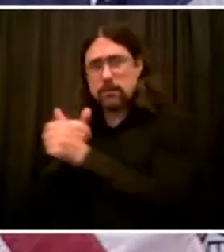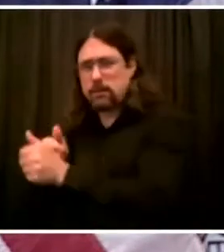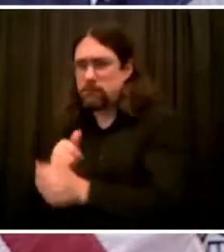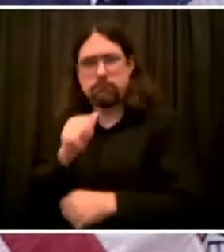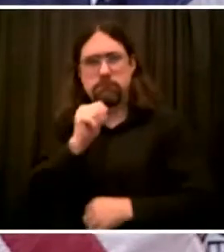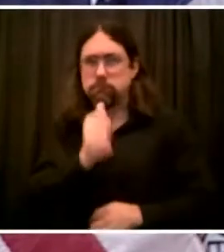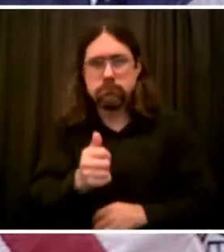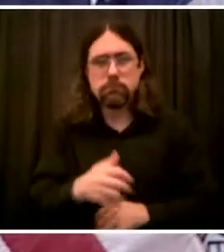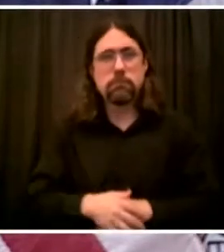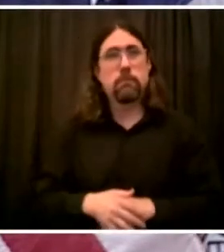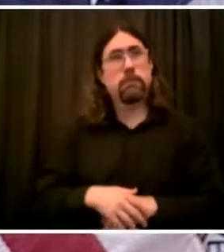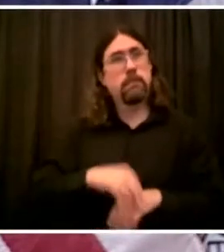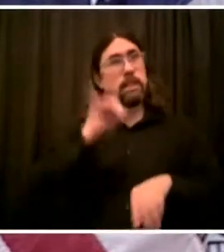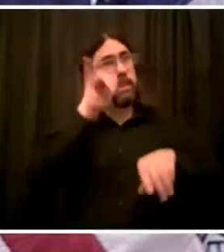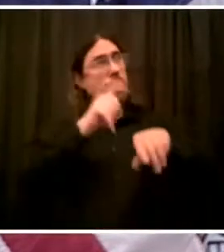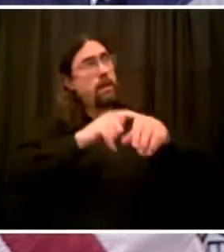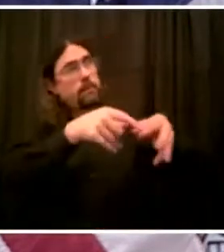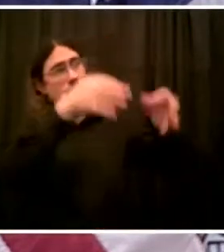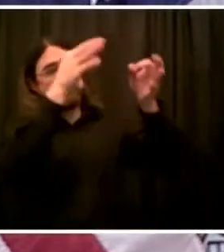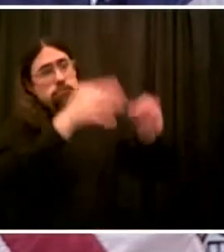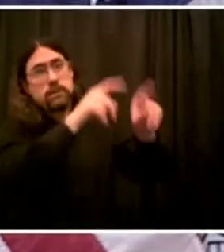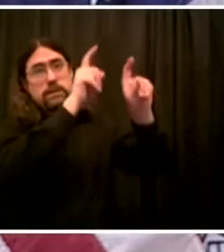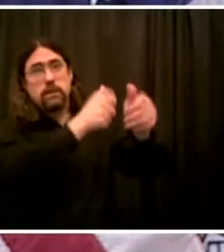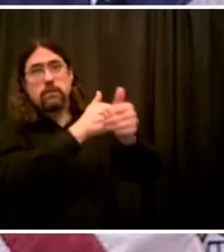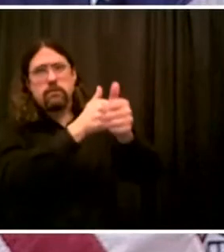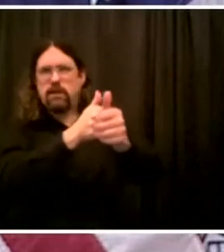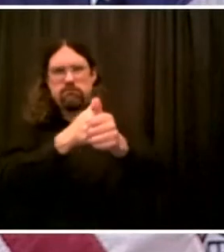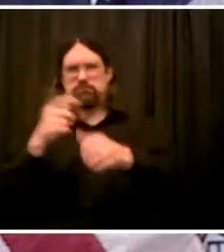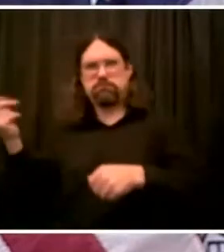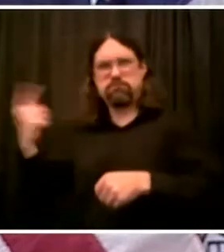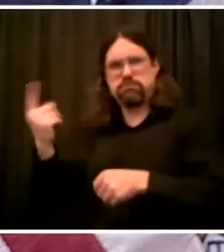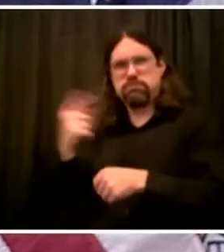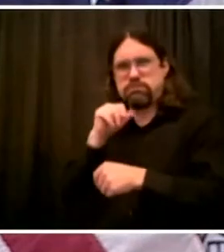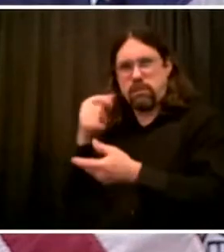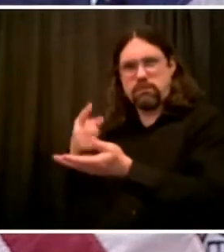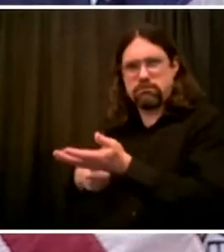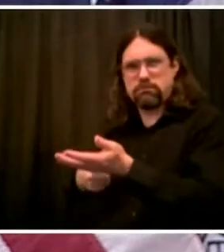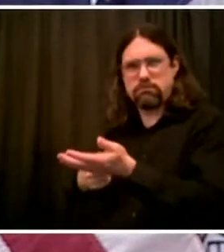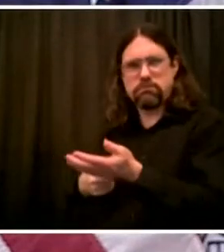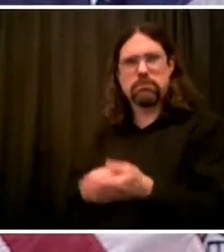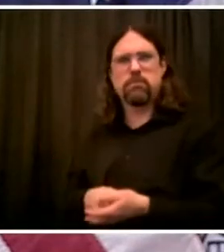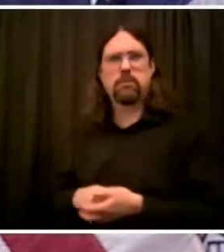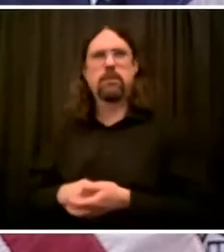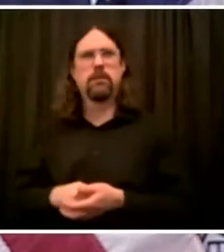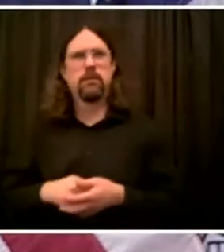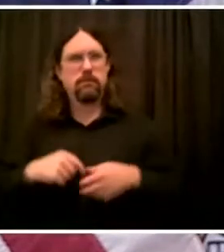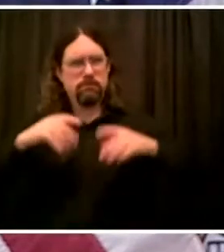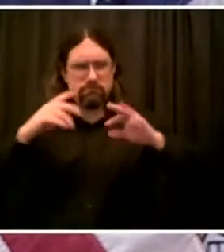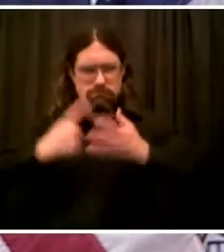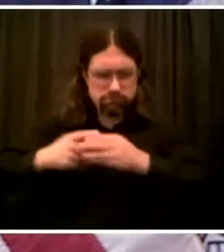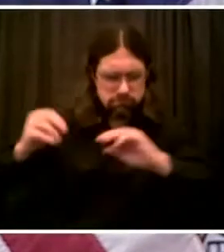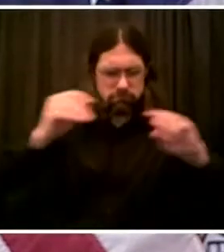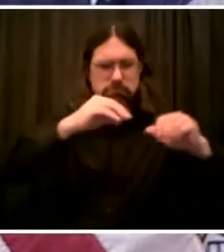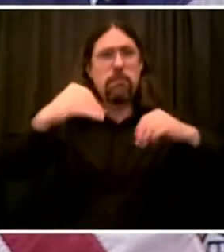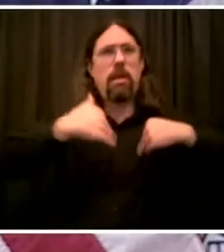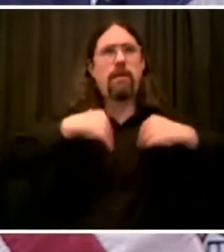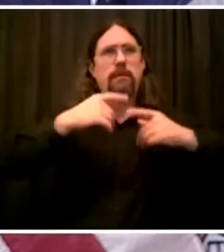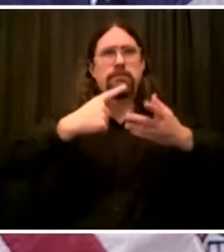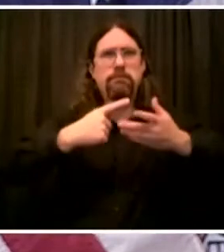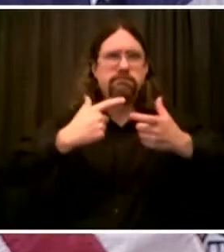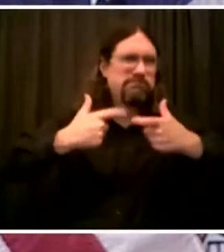an apparatus to reach the entire city of New York, that we needed a large operational